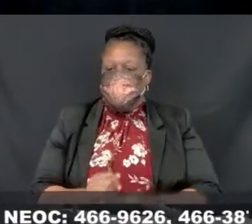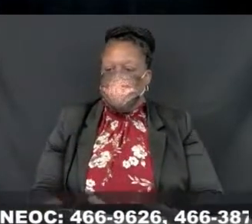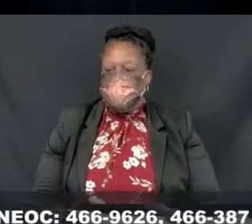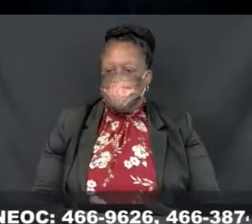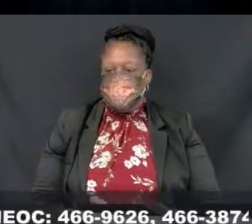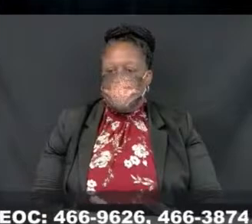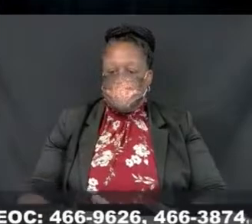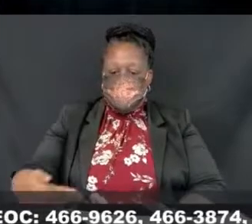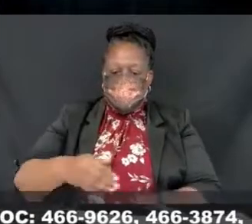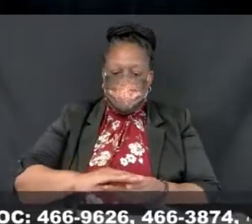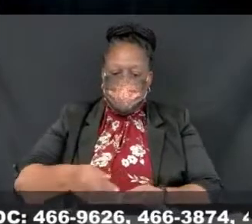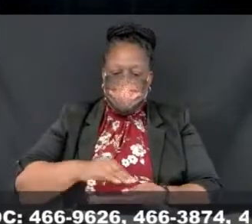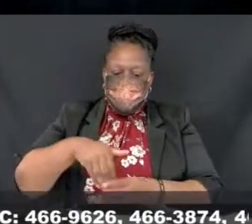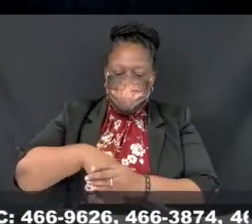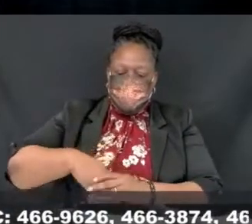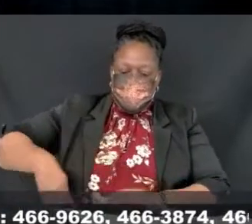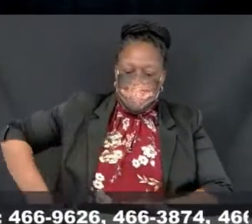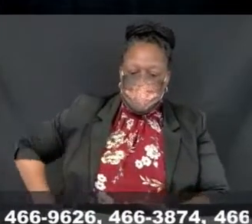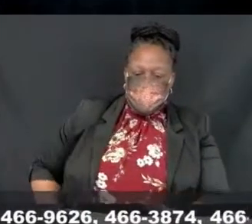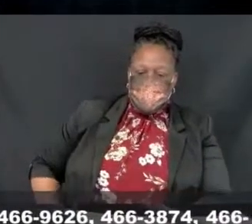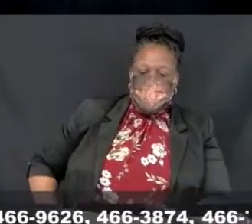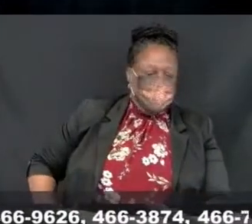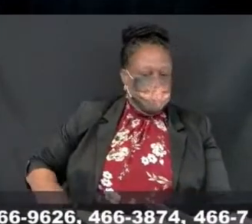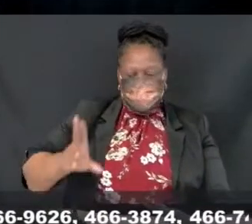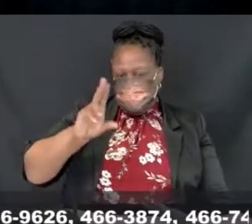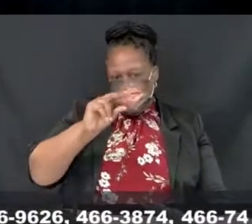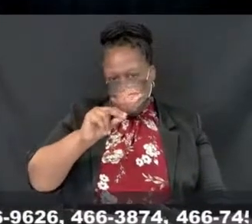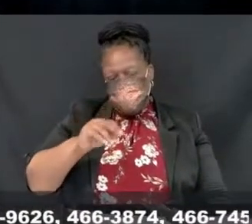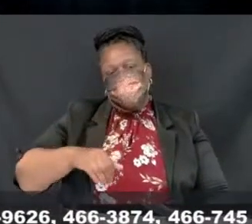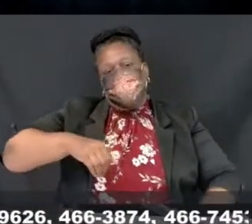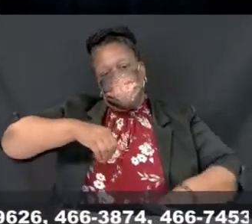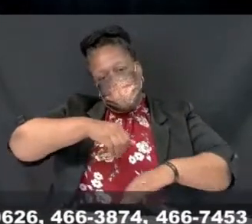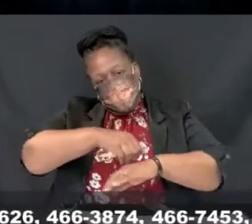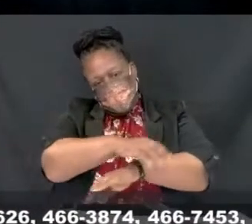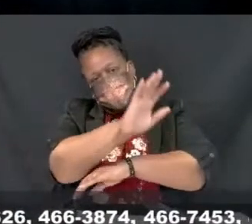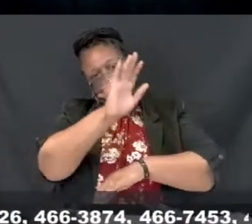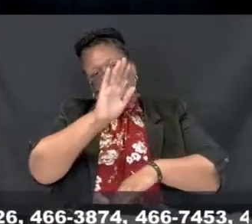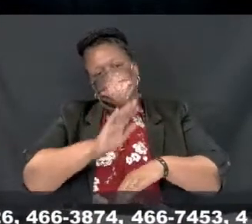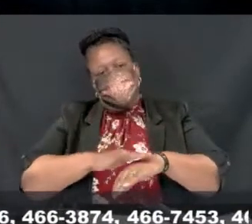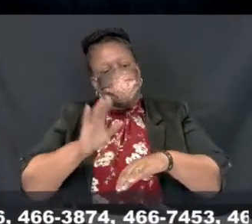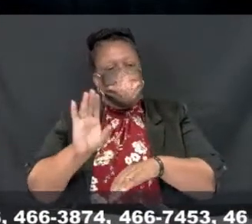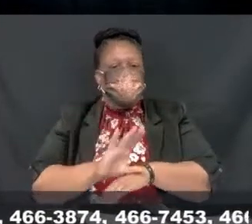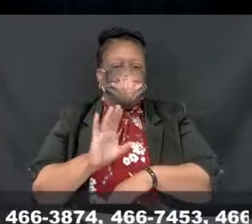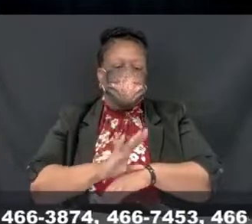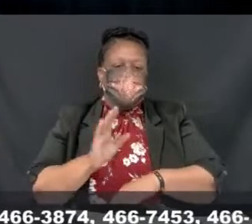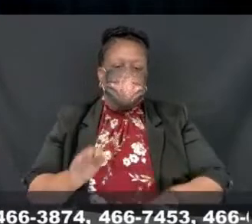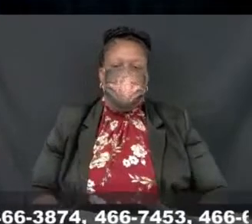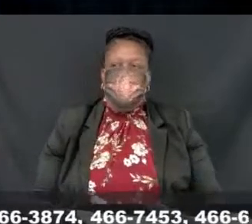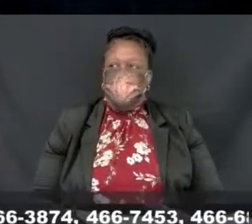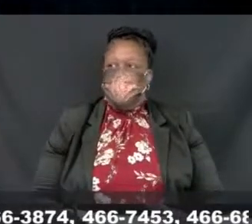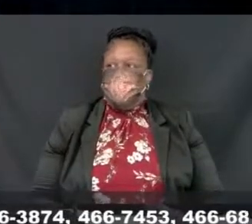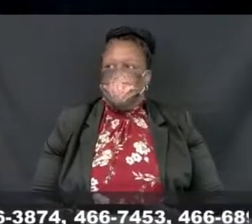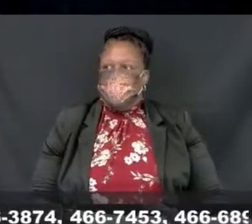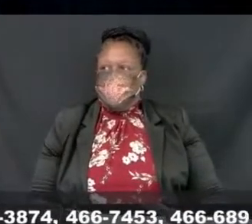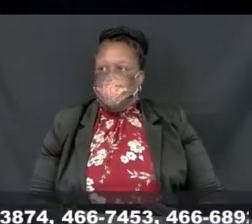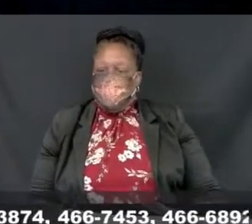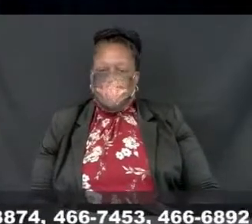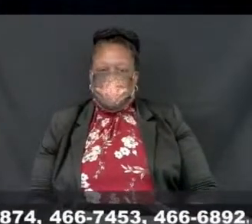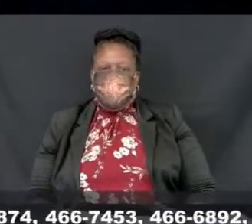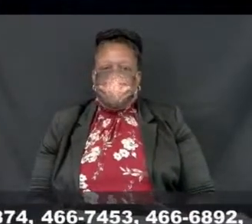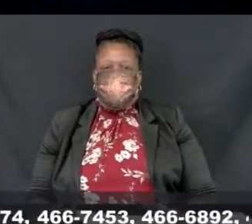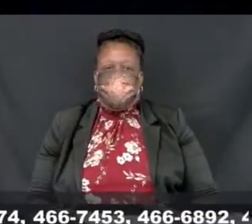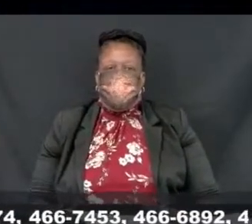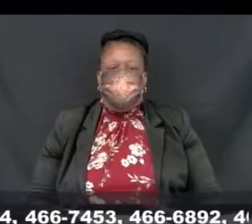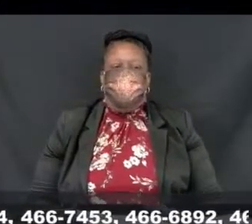passport. We don't need that. You completed it, and you walked up to the immigration port health, and you were